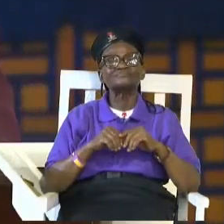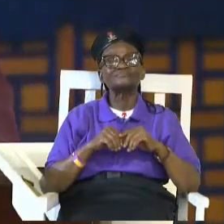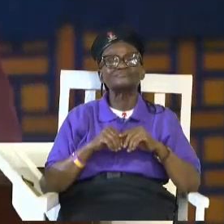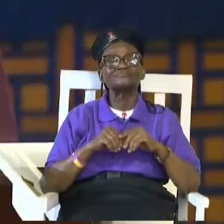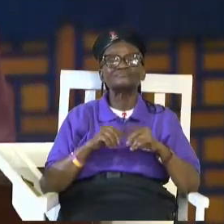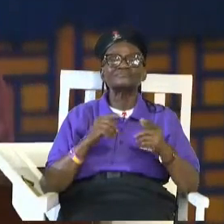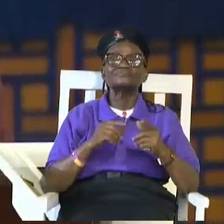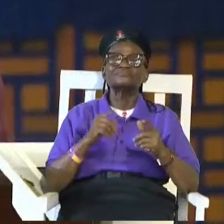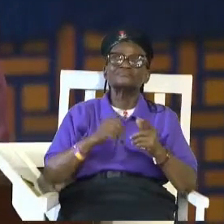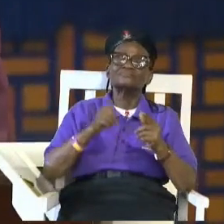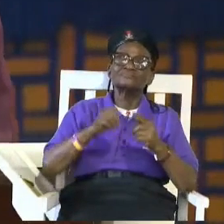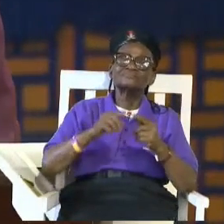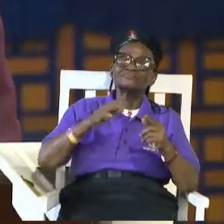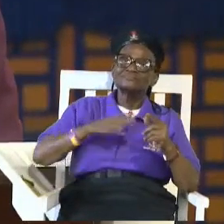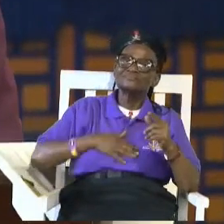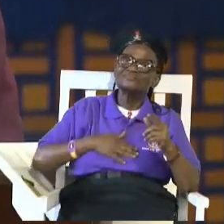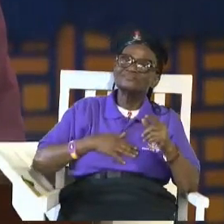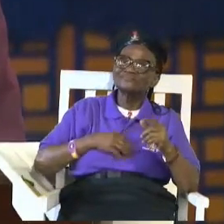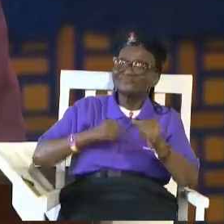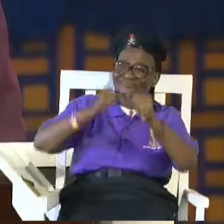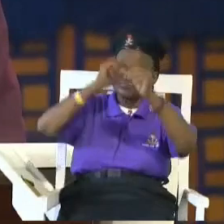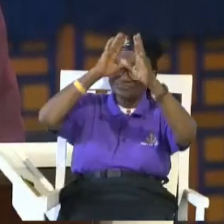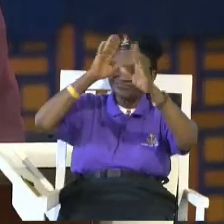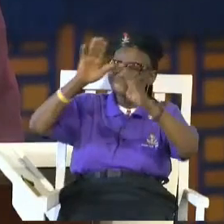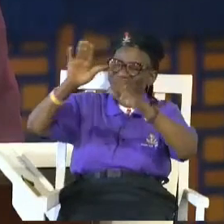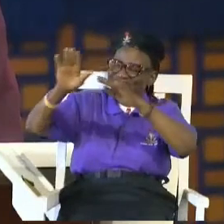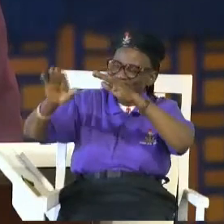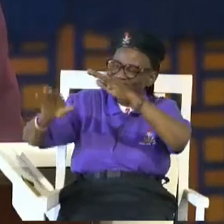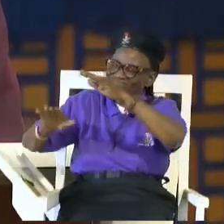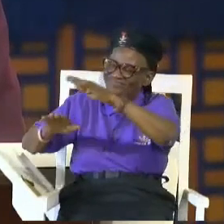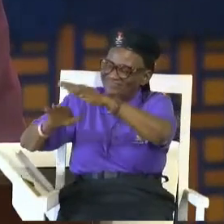And then my father strolled in.